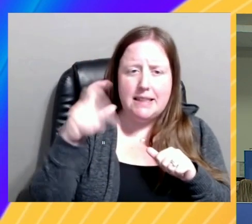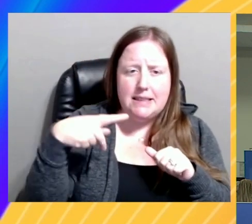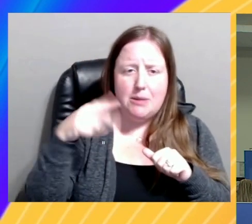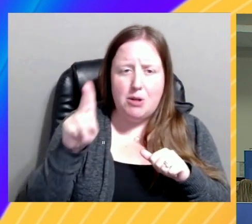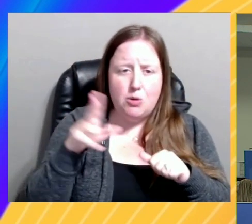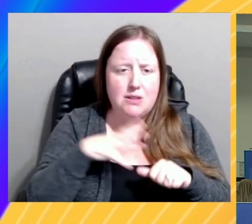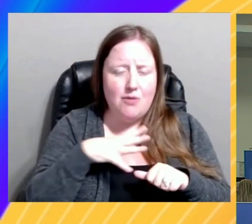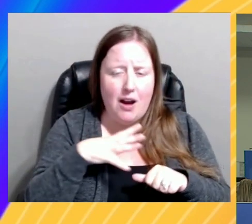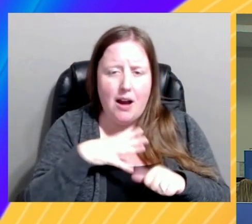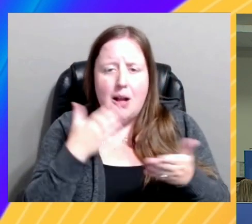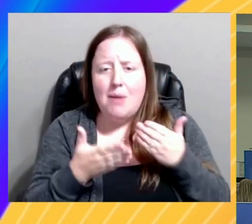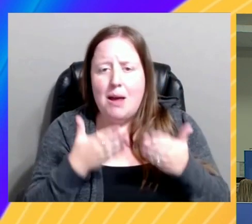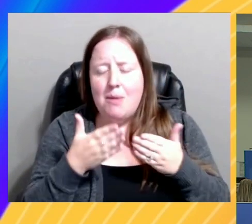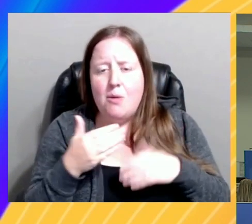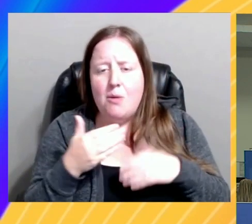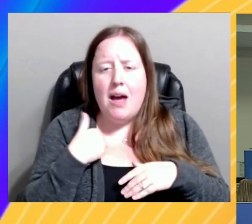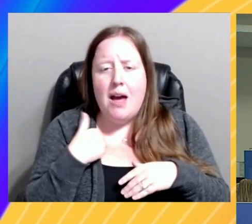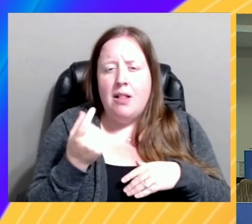little